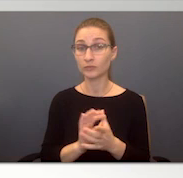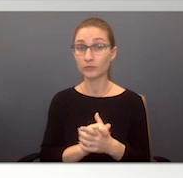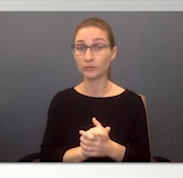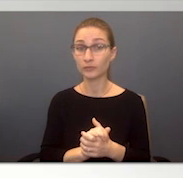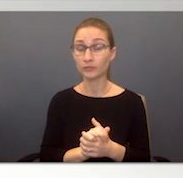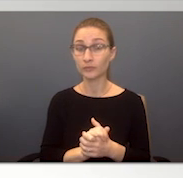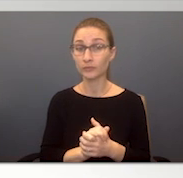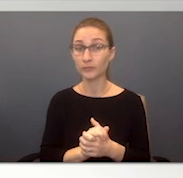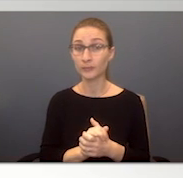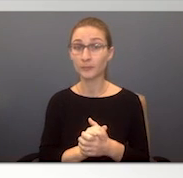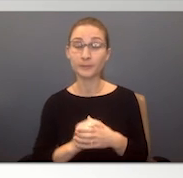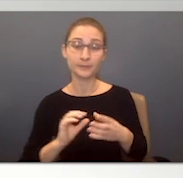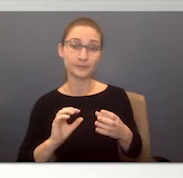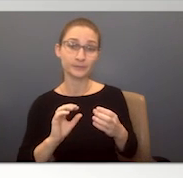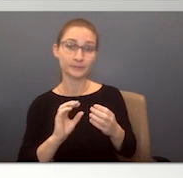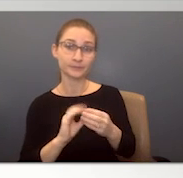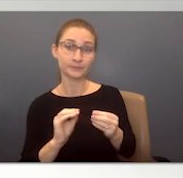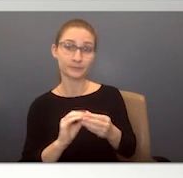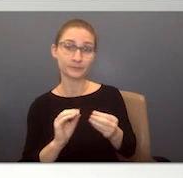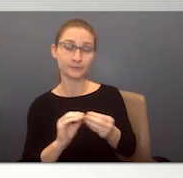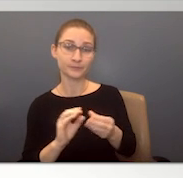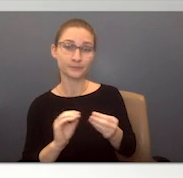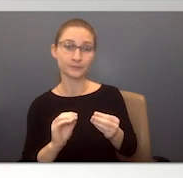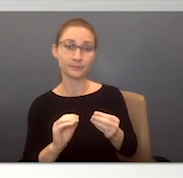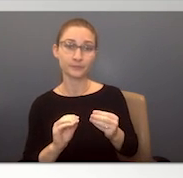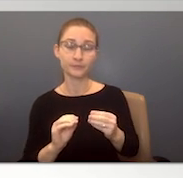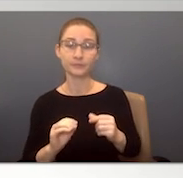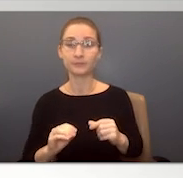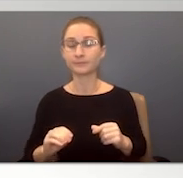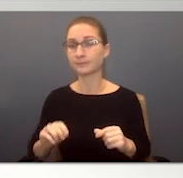Anything else? Oh,